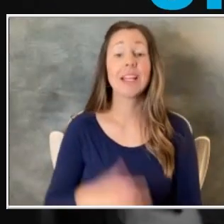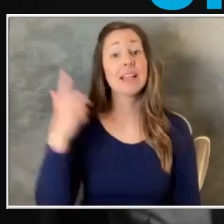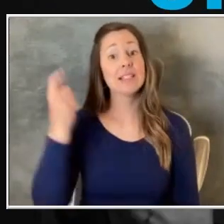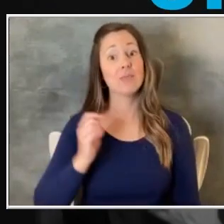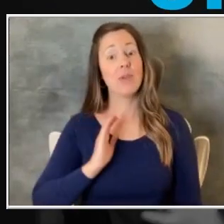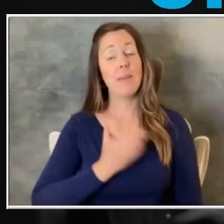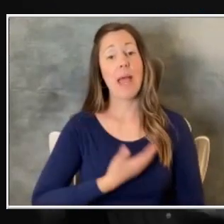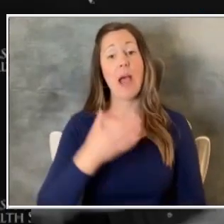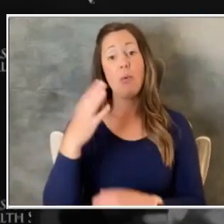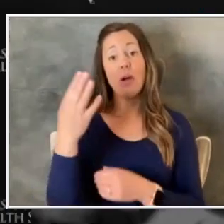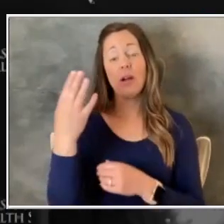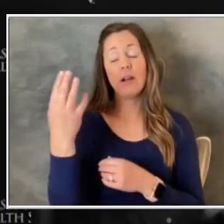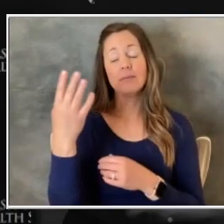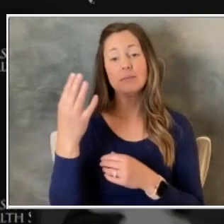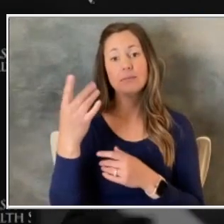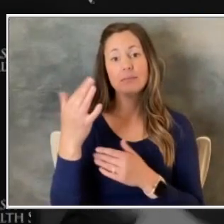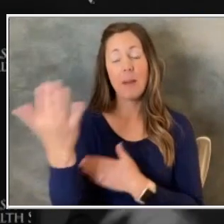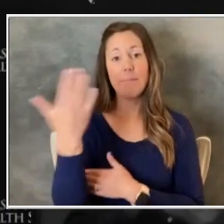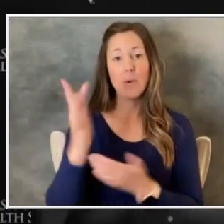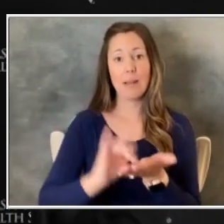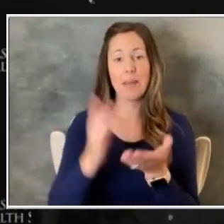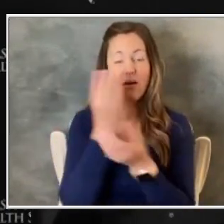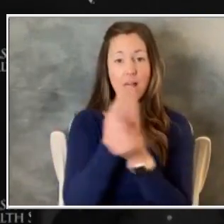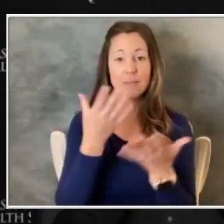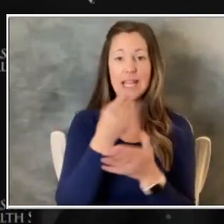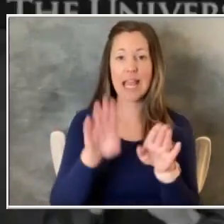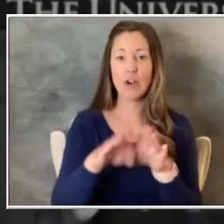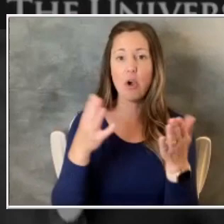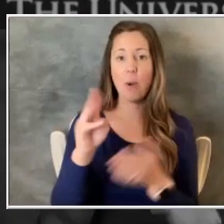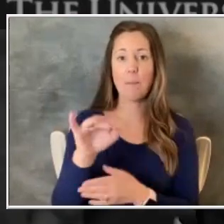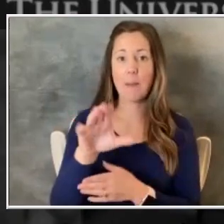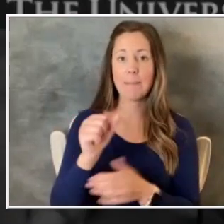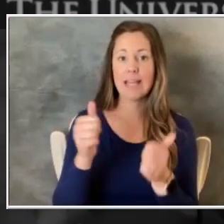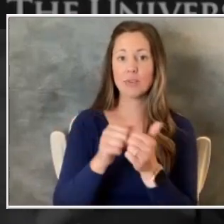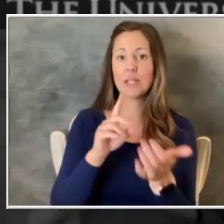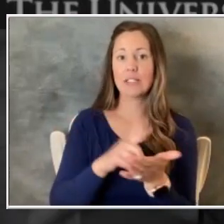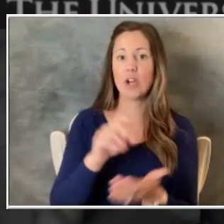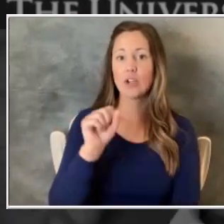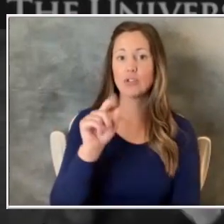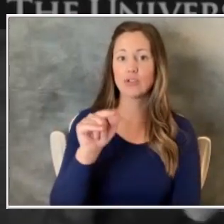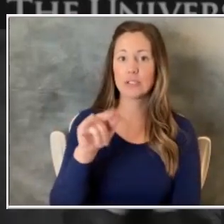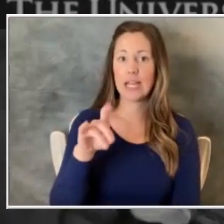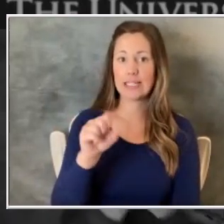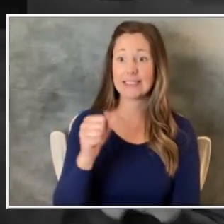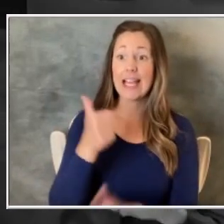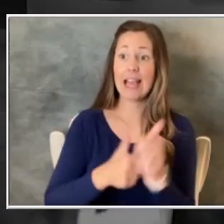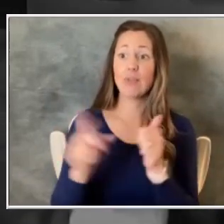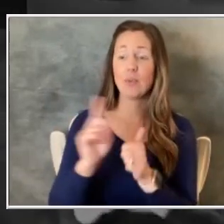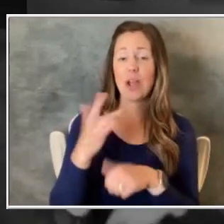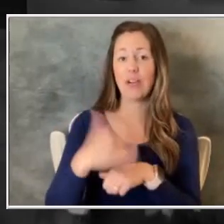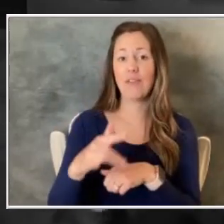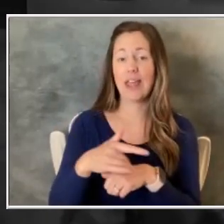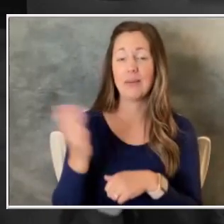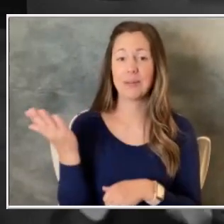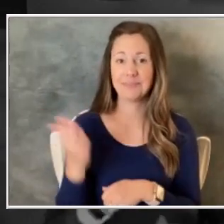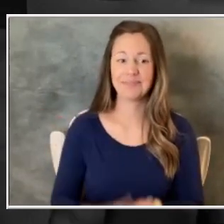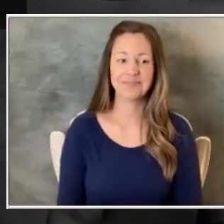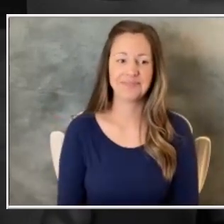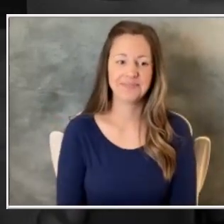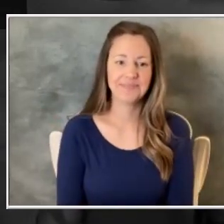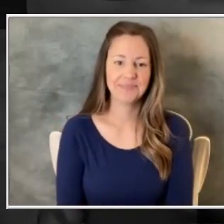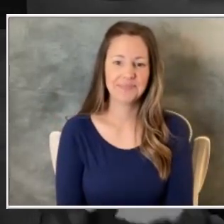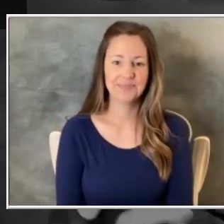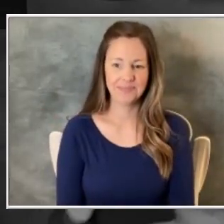Morning Medical Update and Open Mics with Dr. Stites podcast. Now, everywhere podcasts are available.